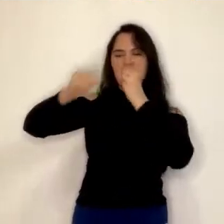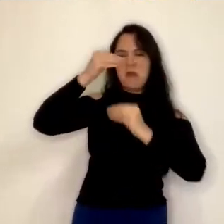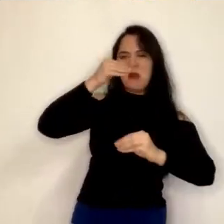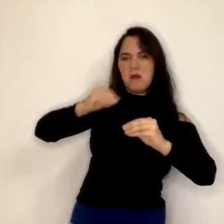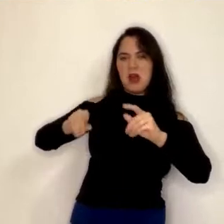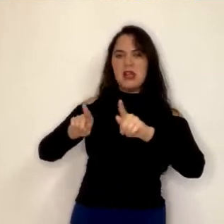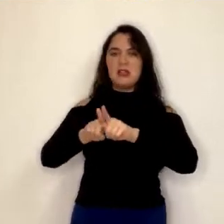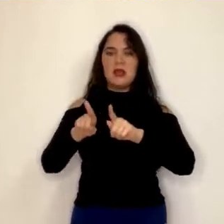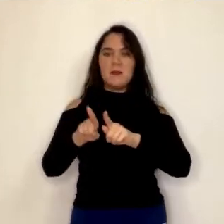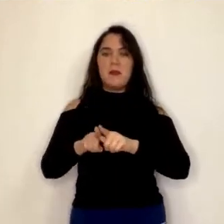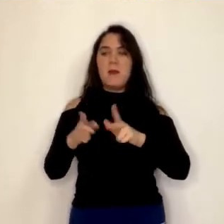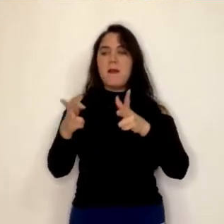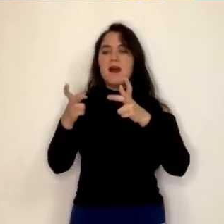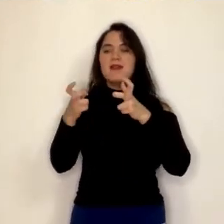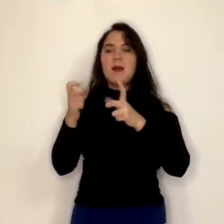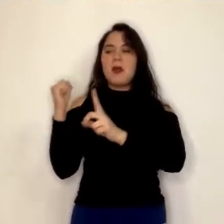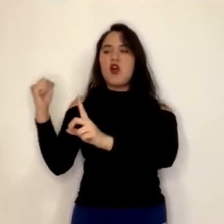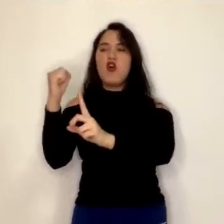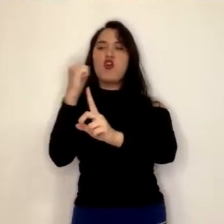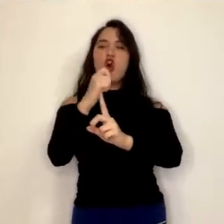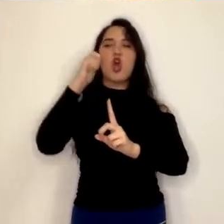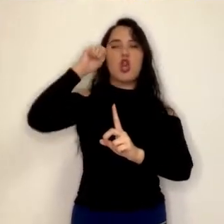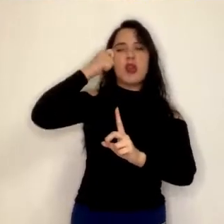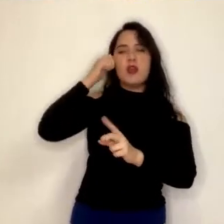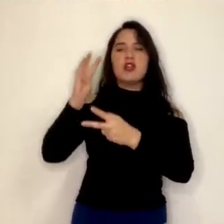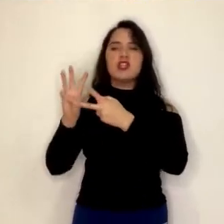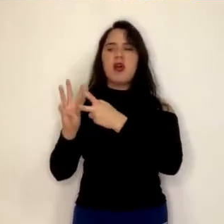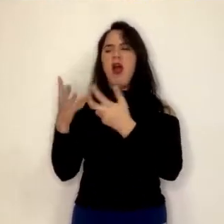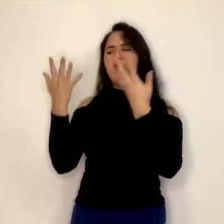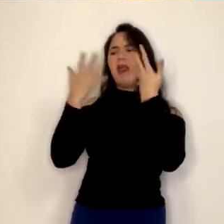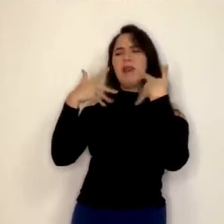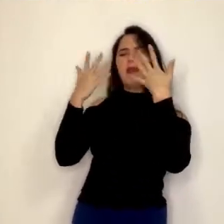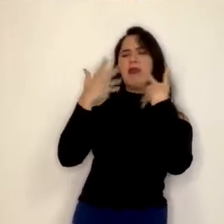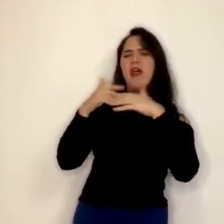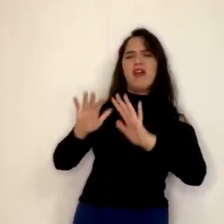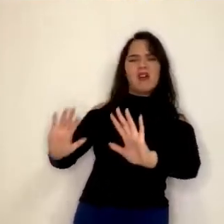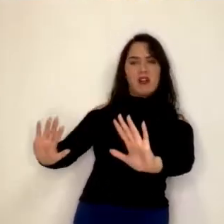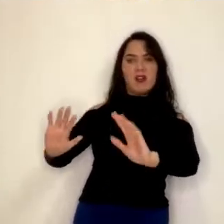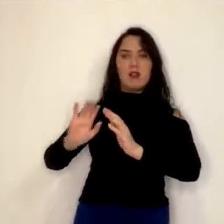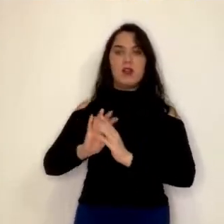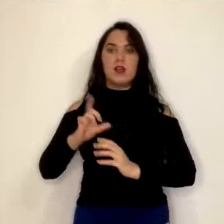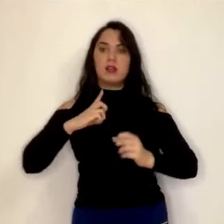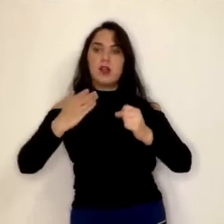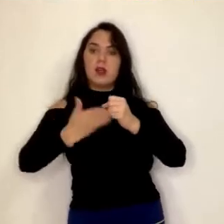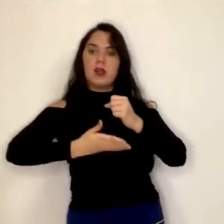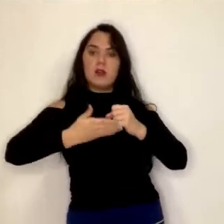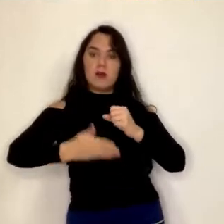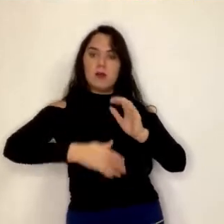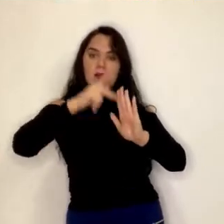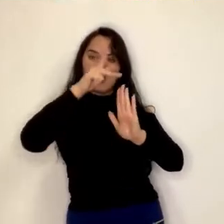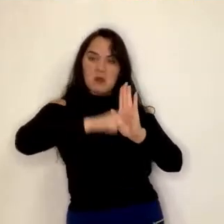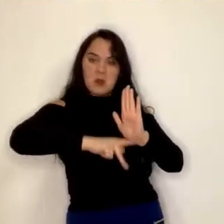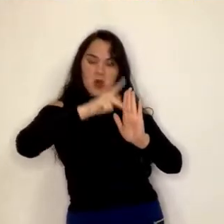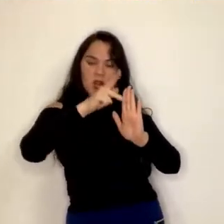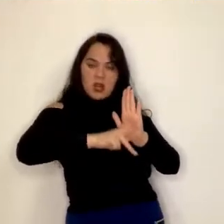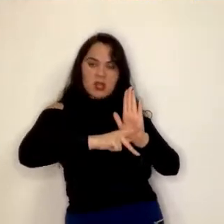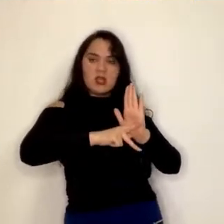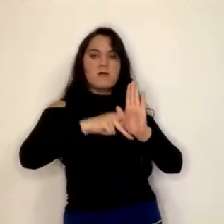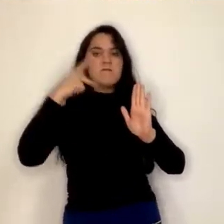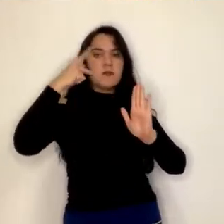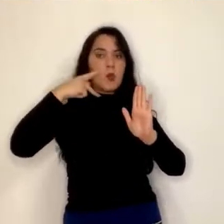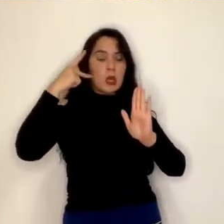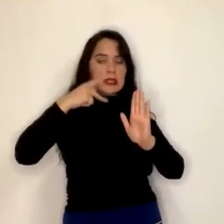dismiss thousands of people, naturalizing the genocide of indigenous and black populations, and